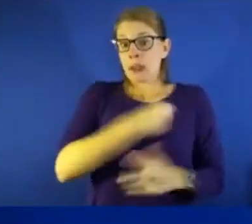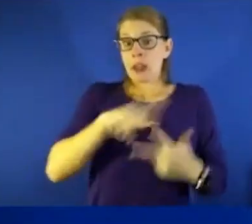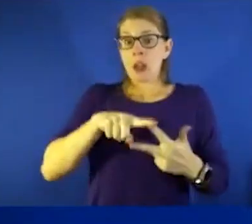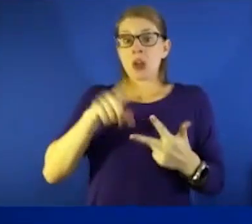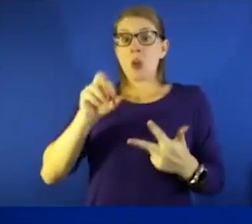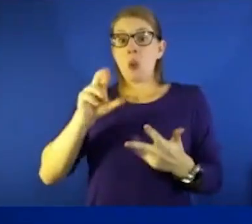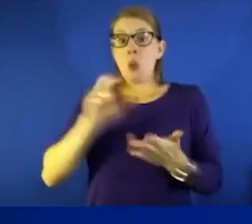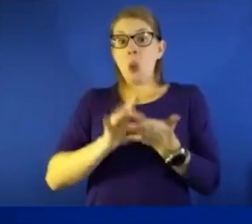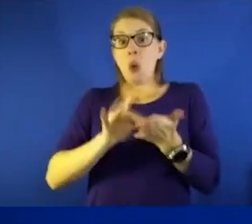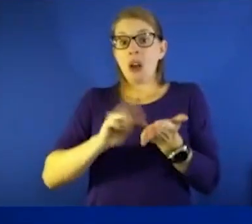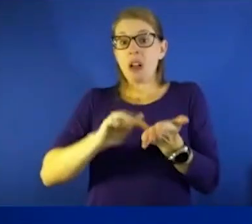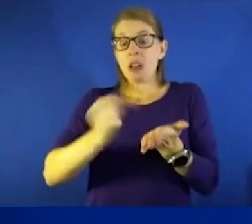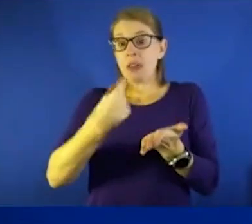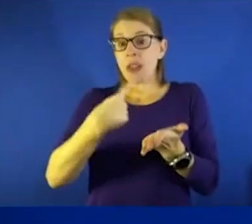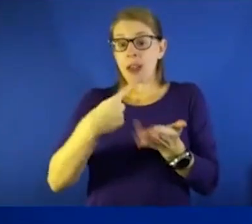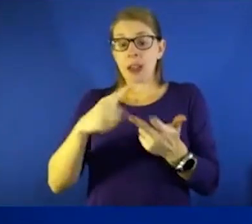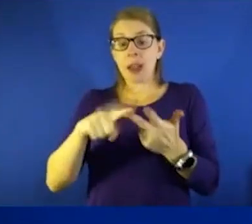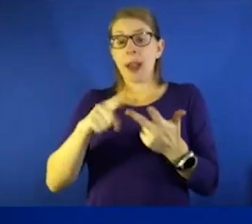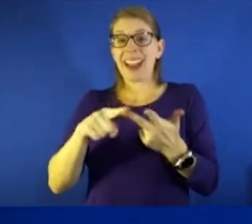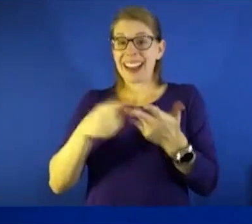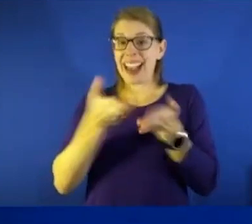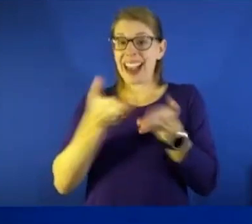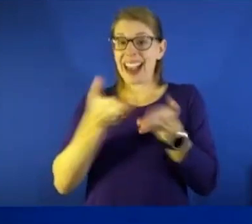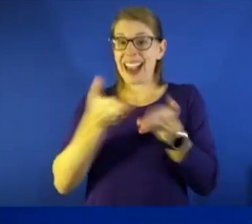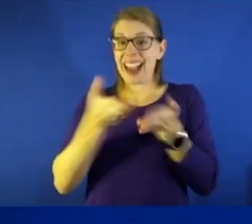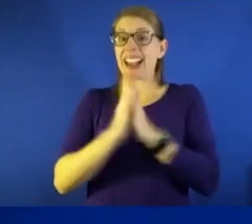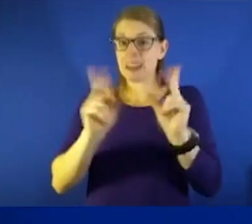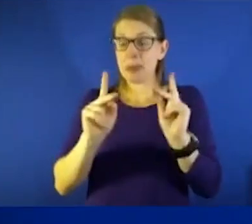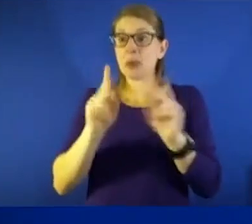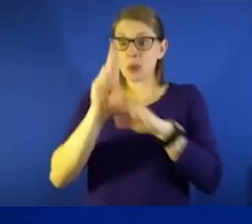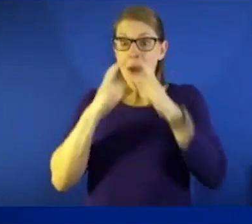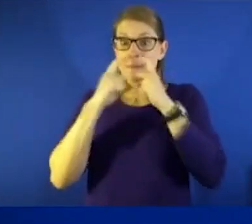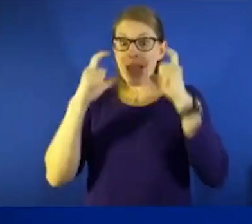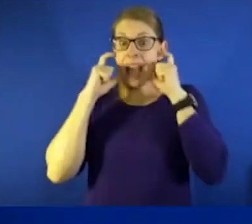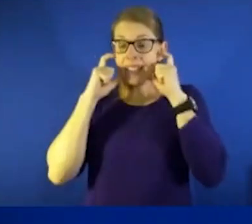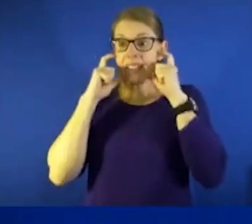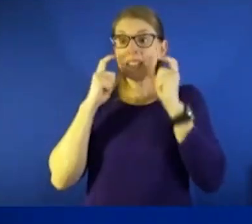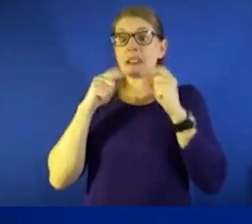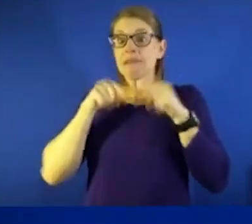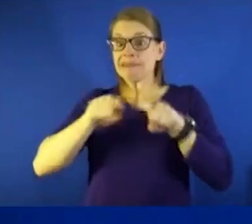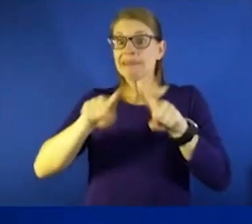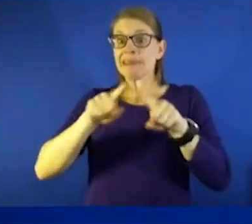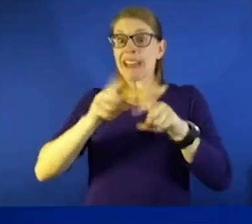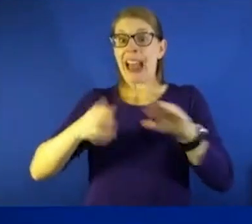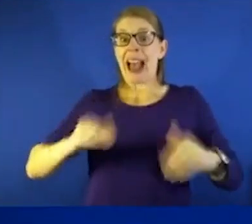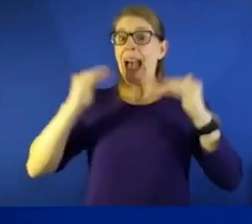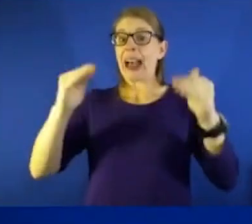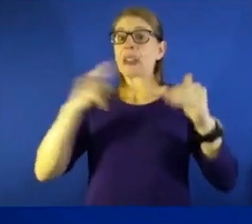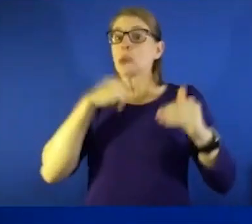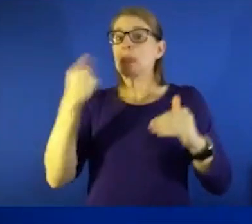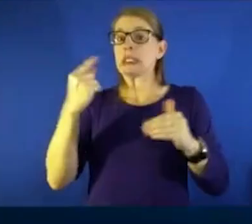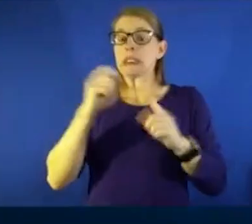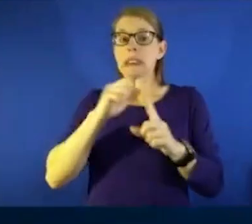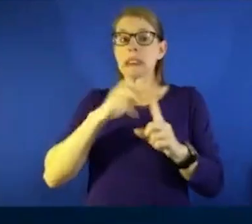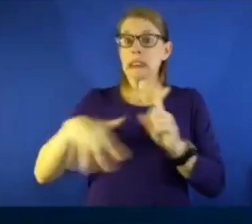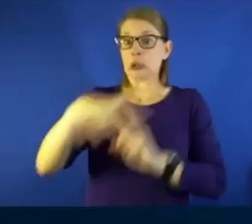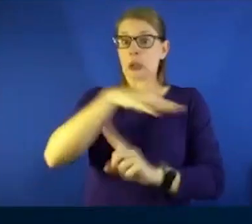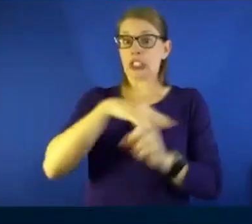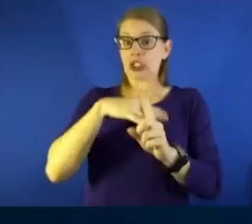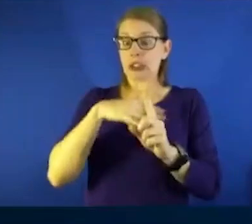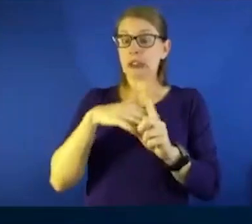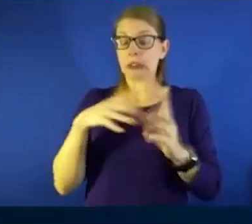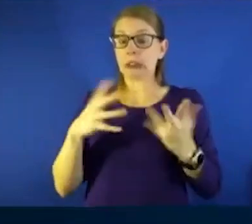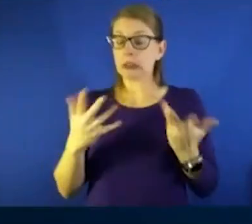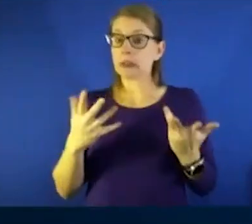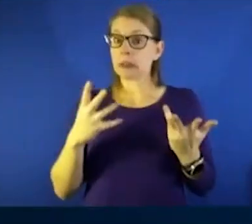still get people to wear masks when they're in high-risk settings, we'll put an end to this. Mm-hmm. That will be the best. Yeah. I think